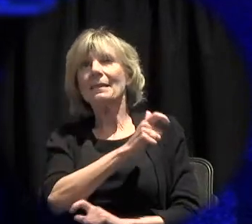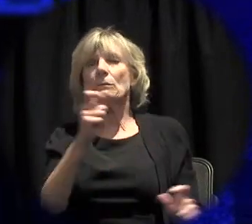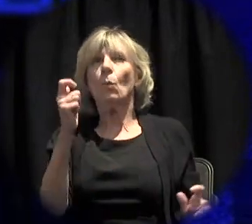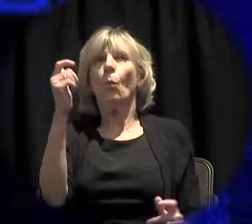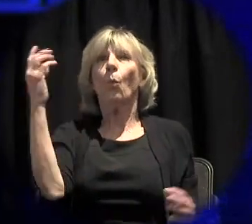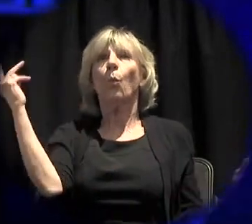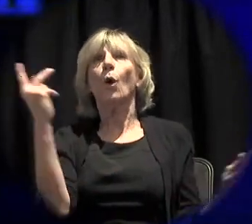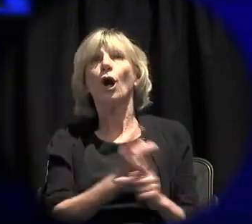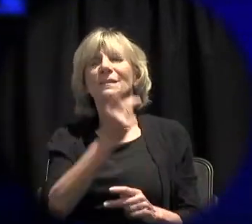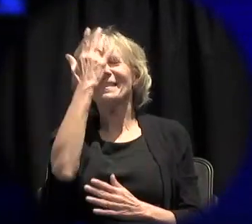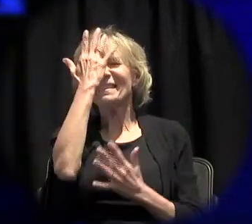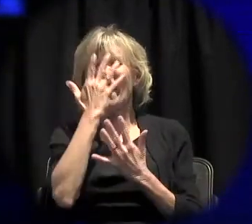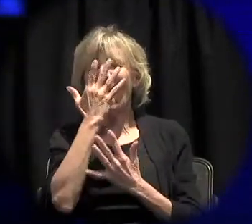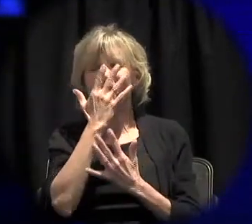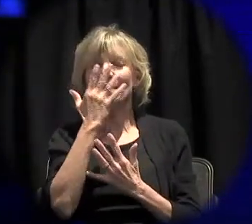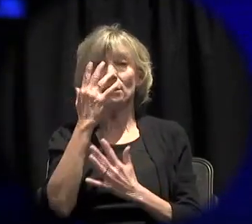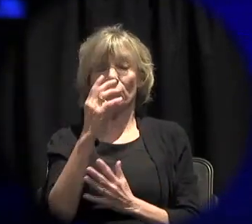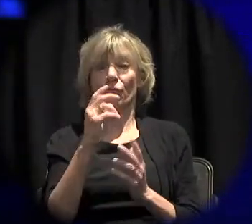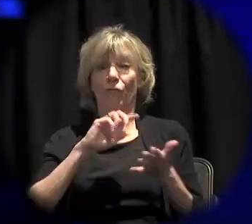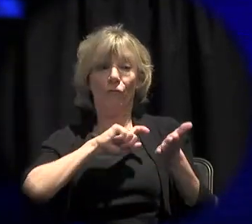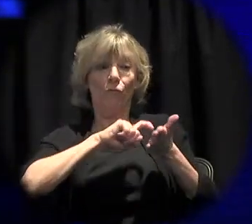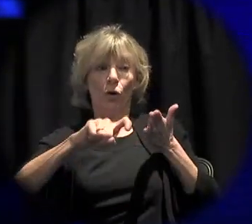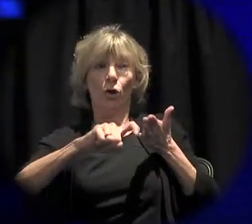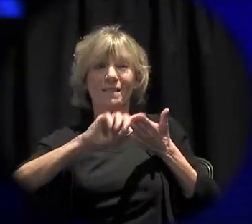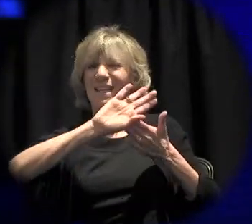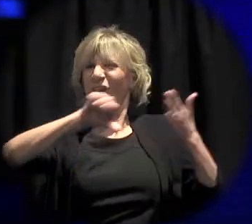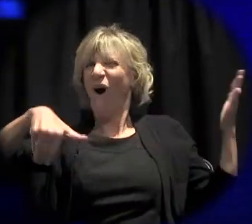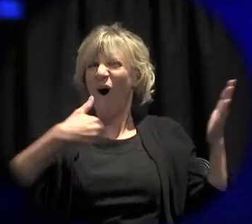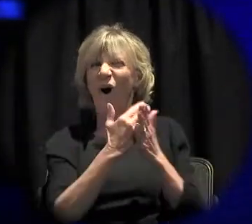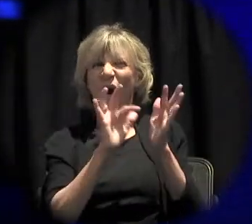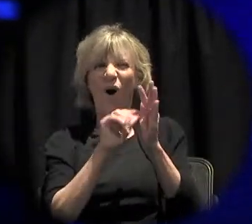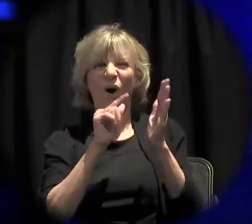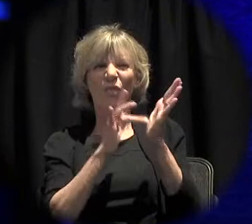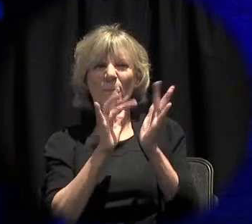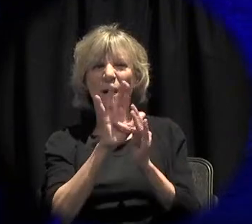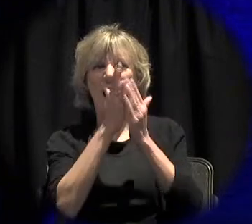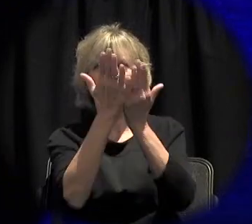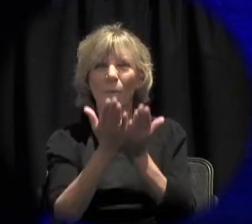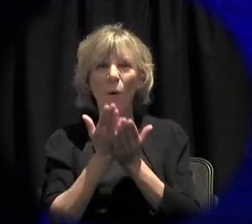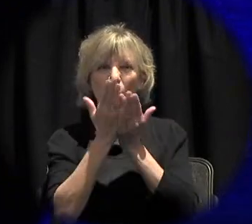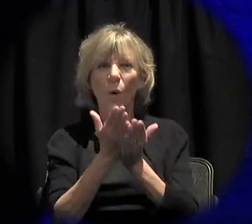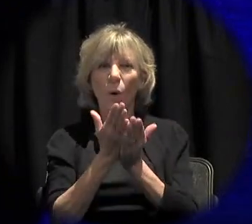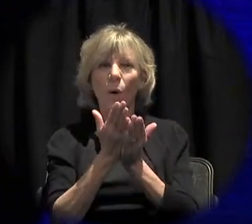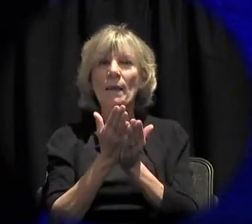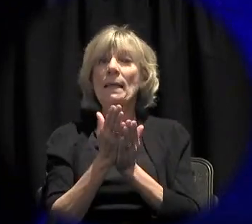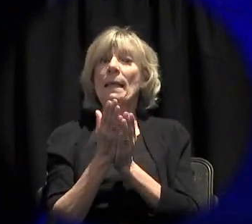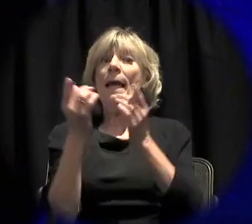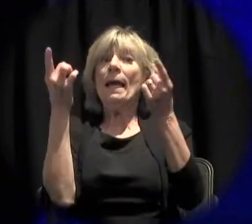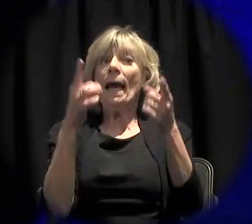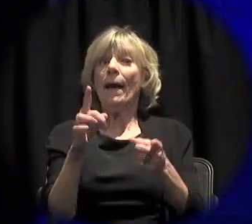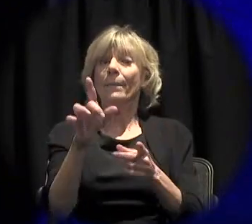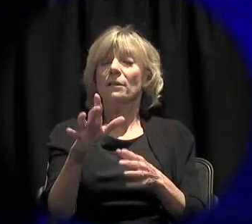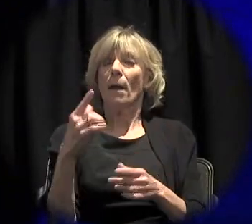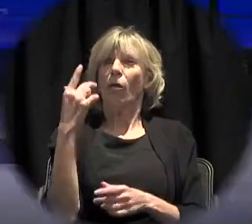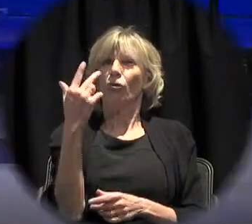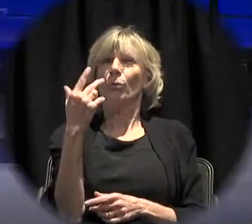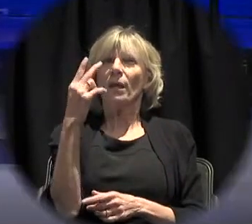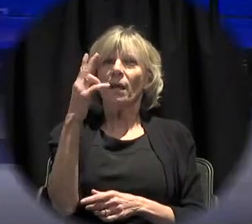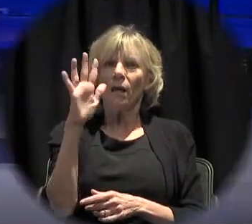saddest parenting verses in all of Scripture is one that comes about three or four generations of